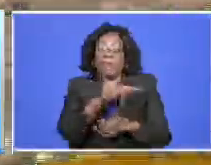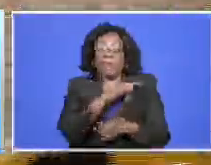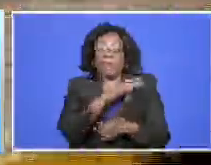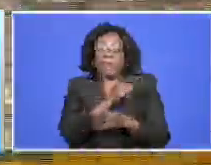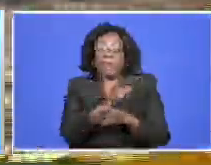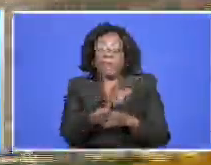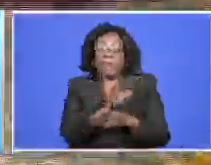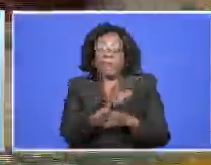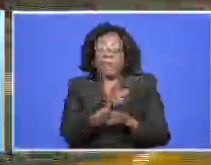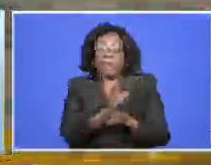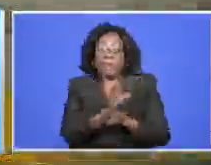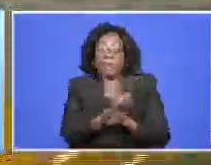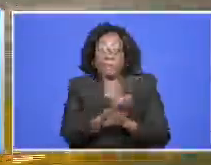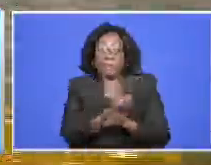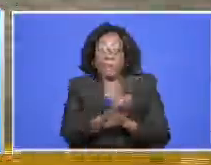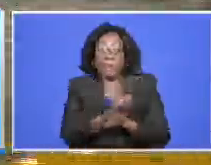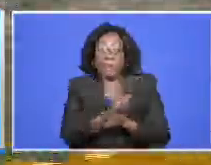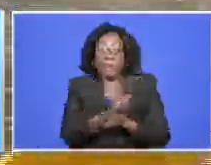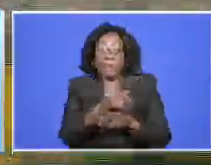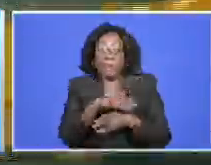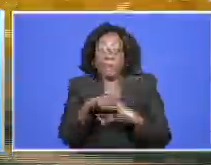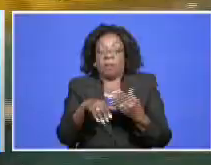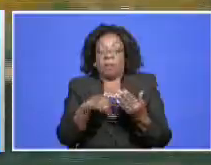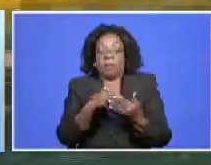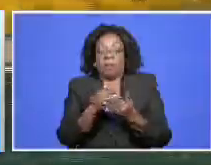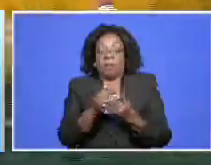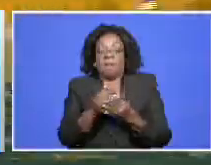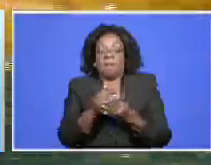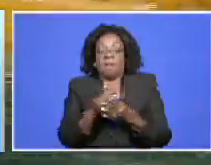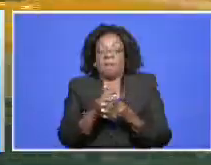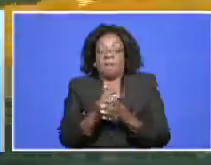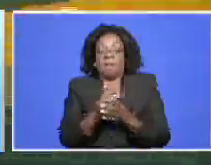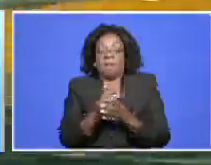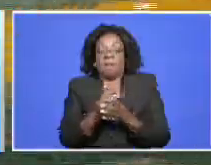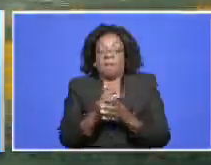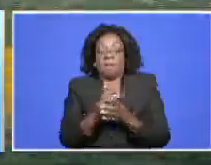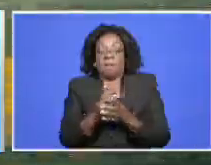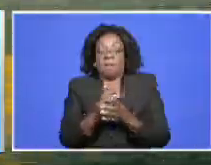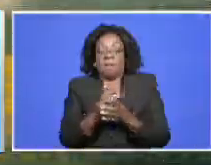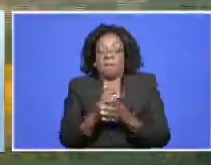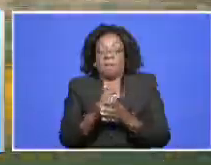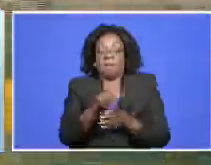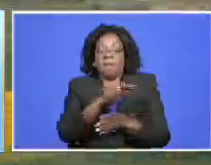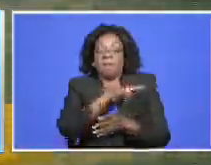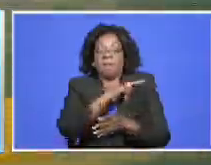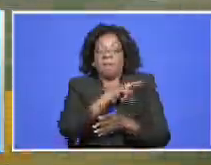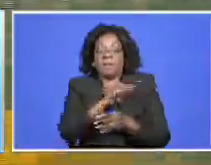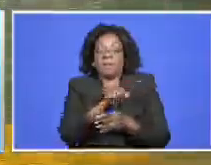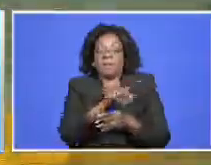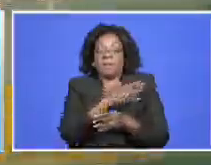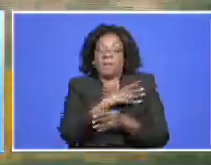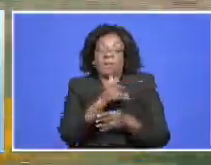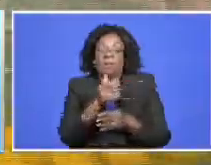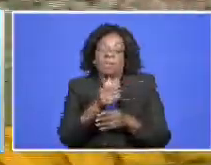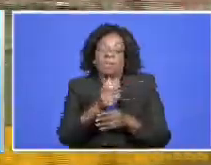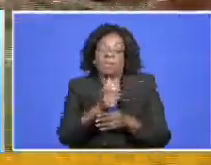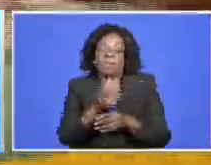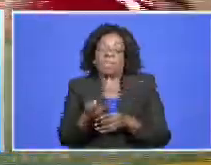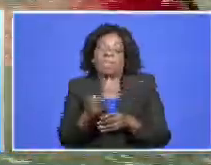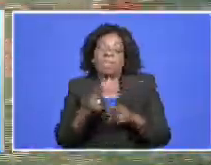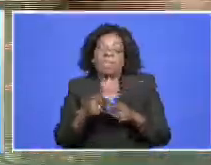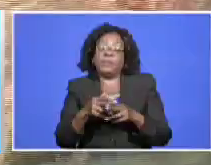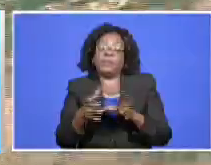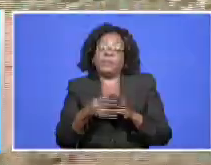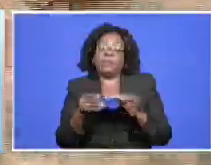Sastre, Caitlin Cabral, Jamila Hepburn, Rachel Lundy, Anya McPhail, Delaney Mizell, and Zaylee Elizabeth